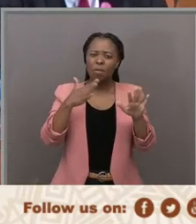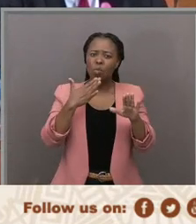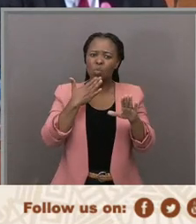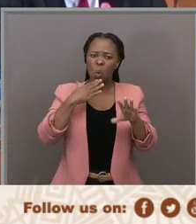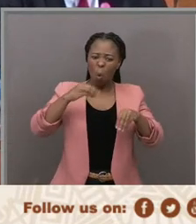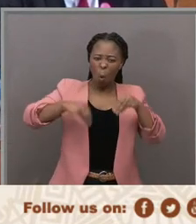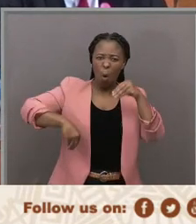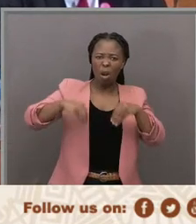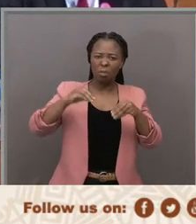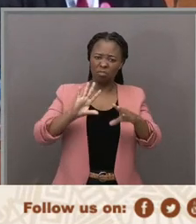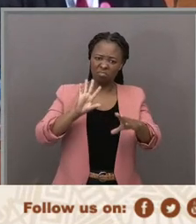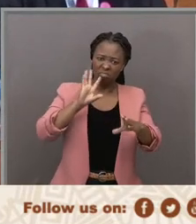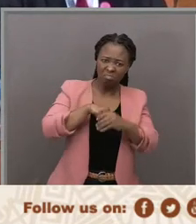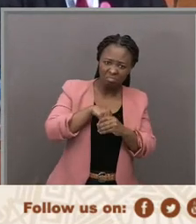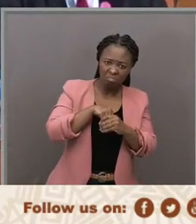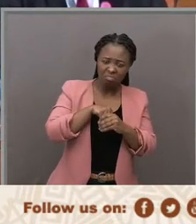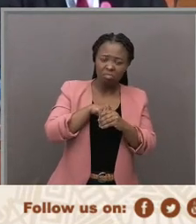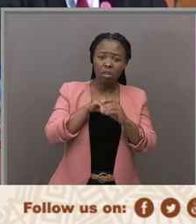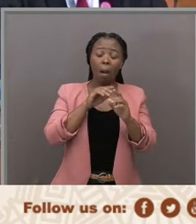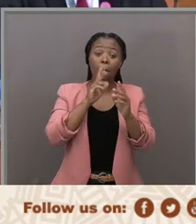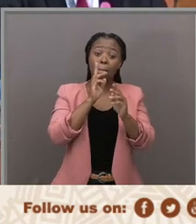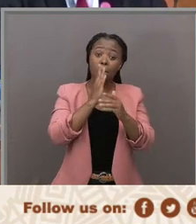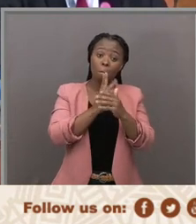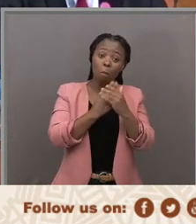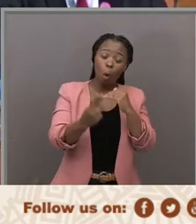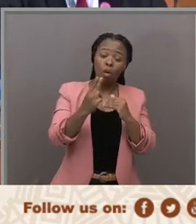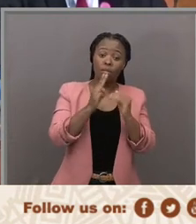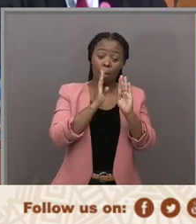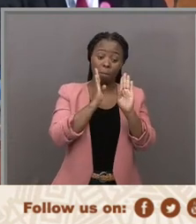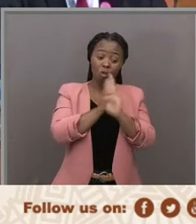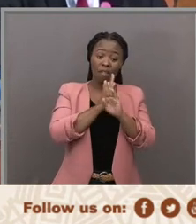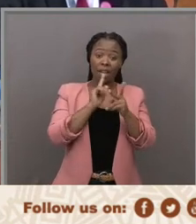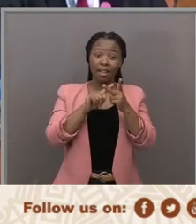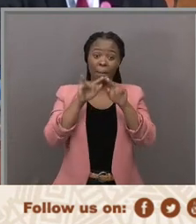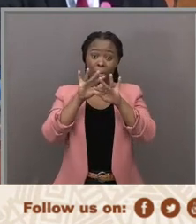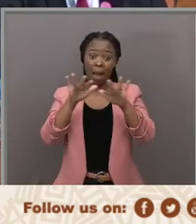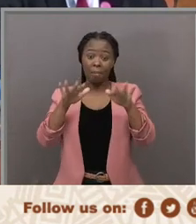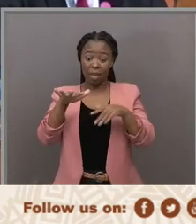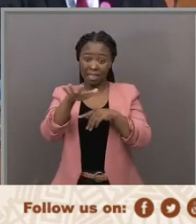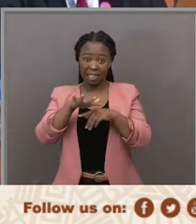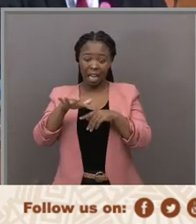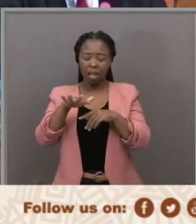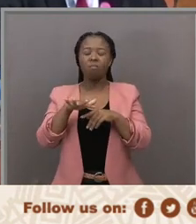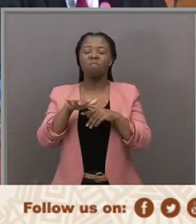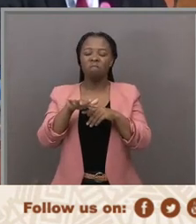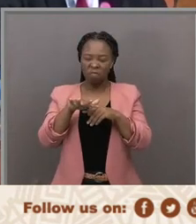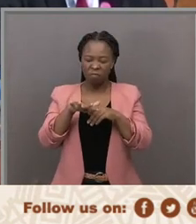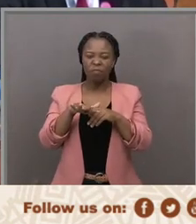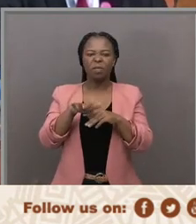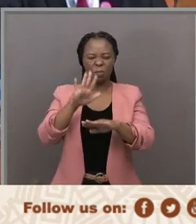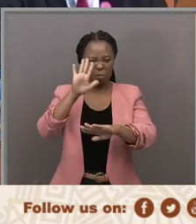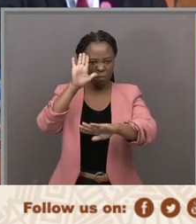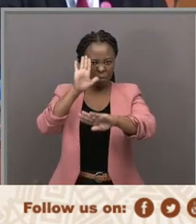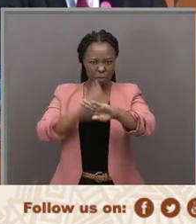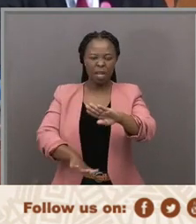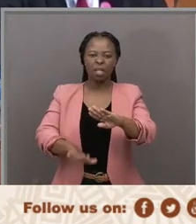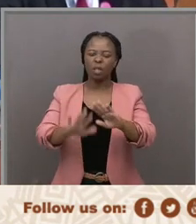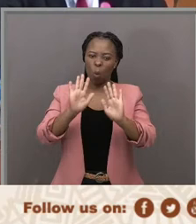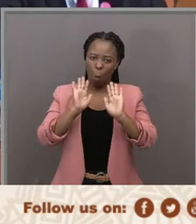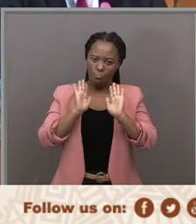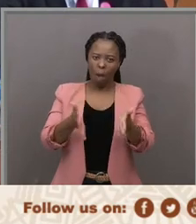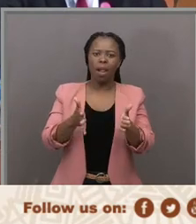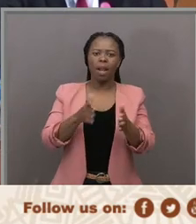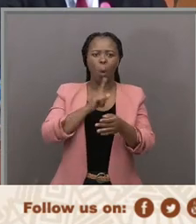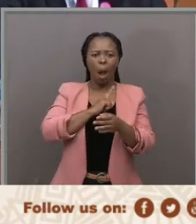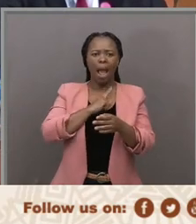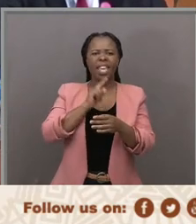malfeasance, both in the private and the public sector, will face the consequences of their own misdeeds